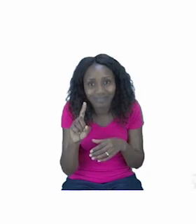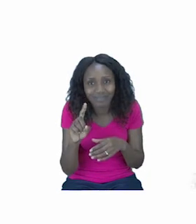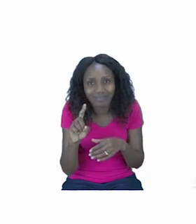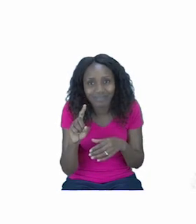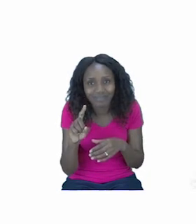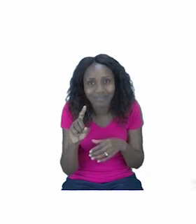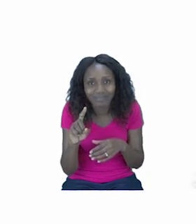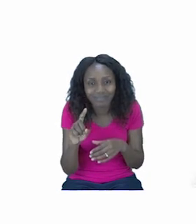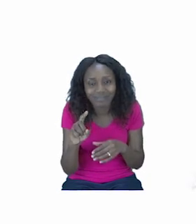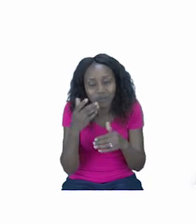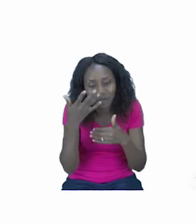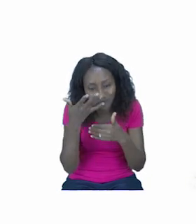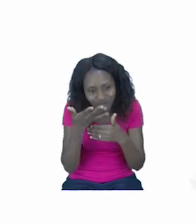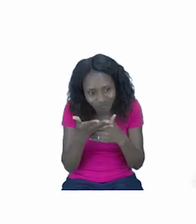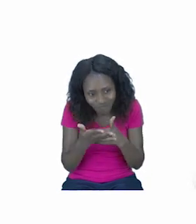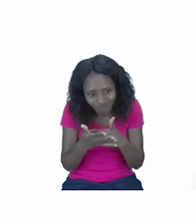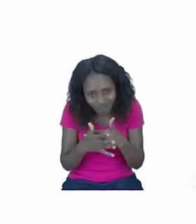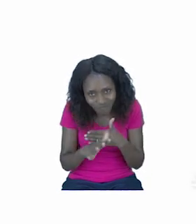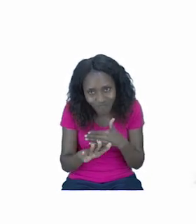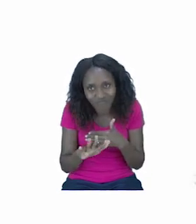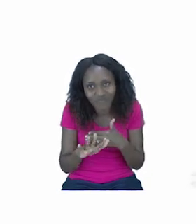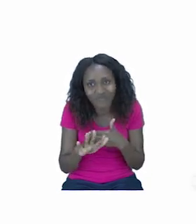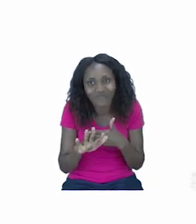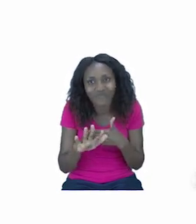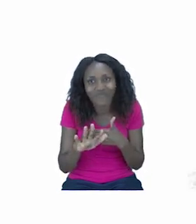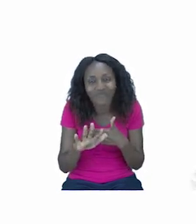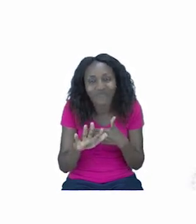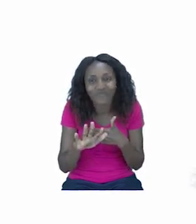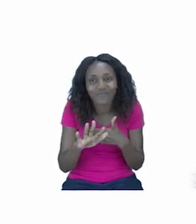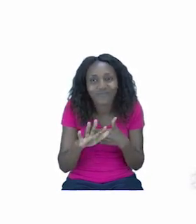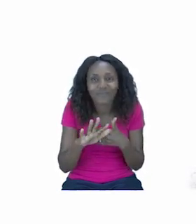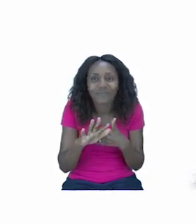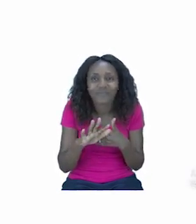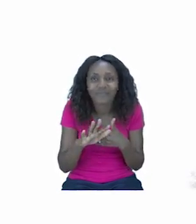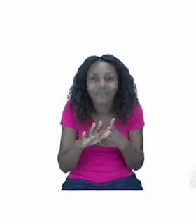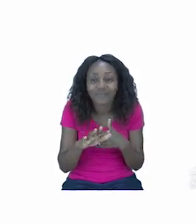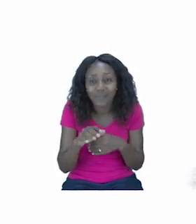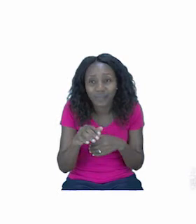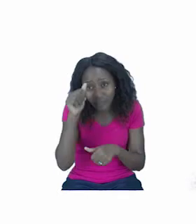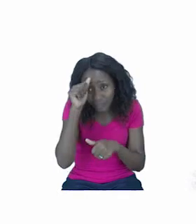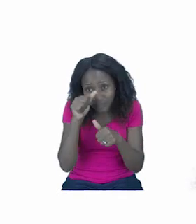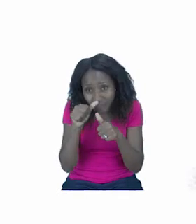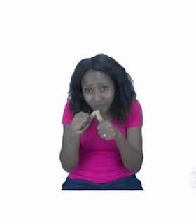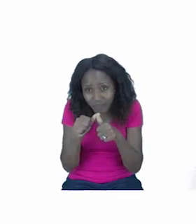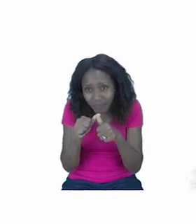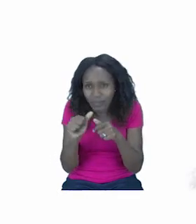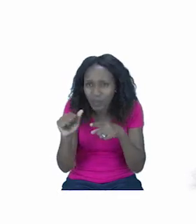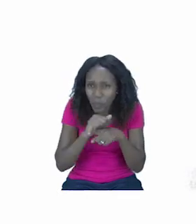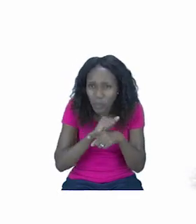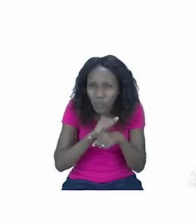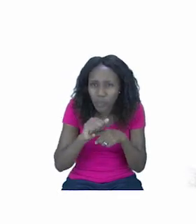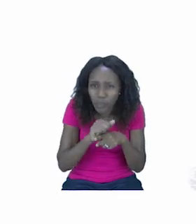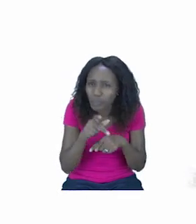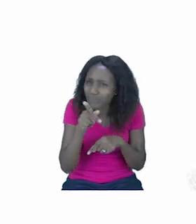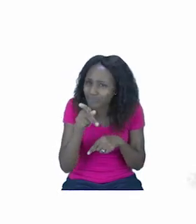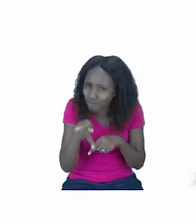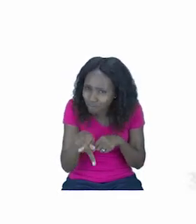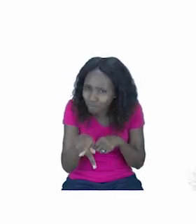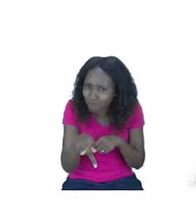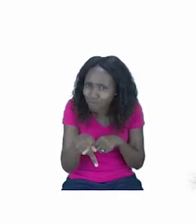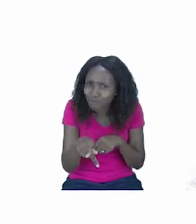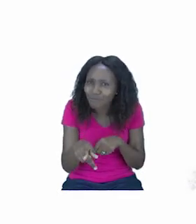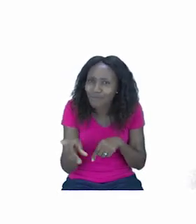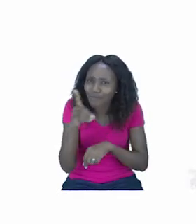marks the end of our lesson. Remember to practice your pronouns every